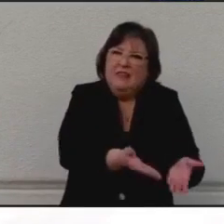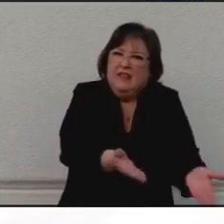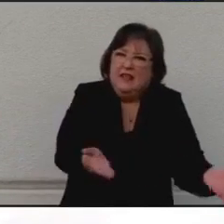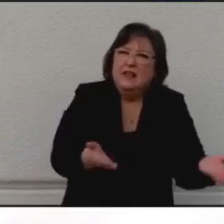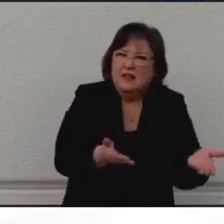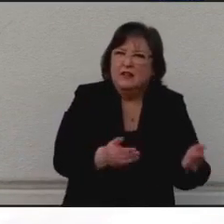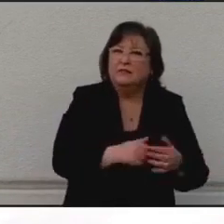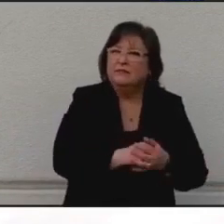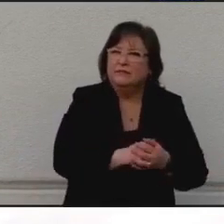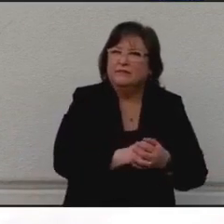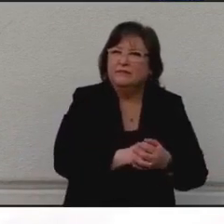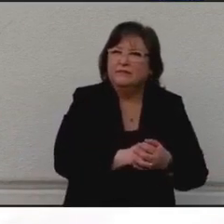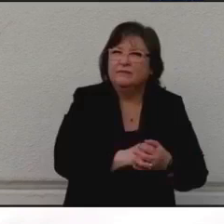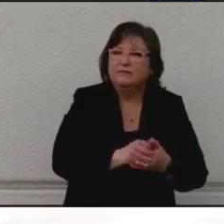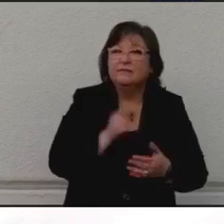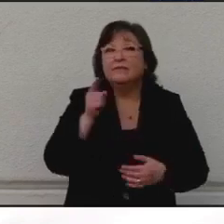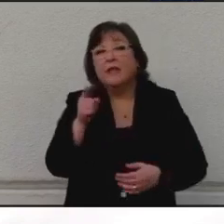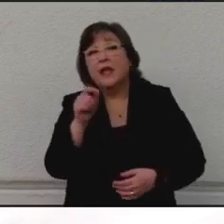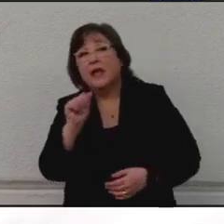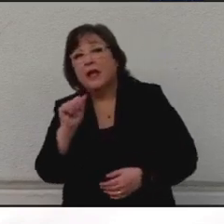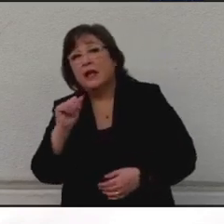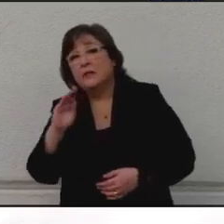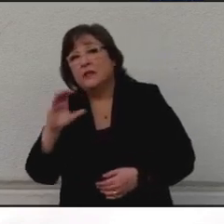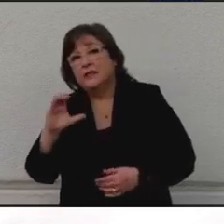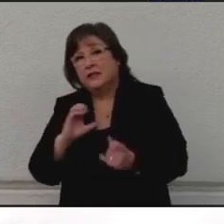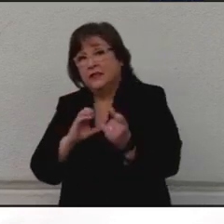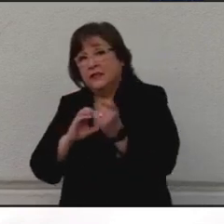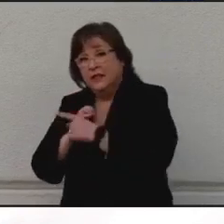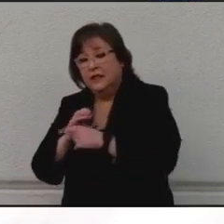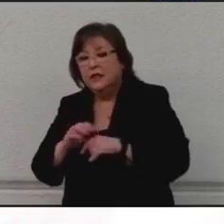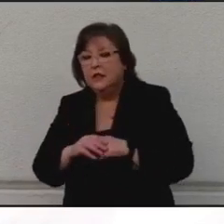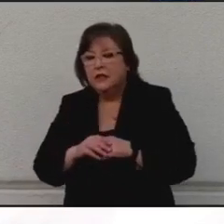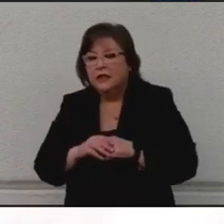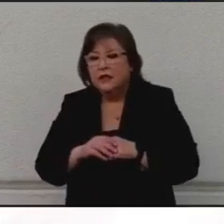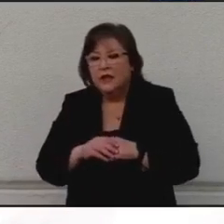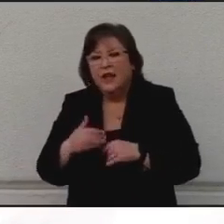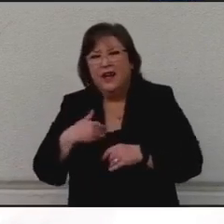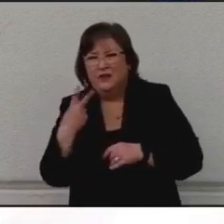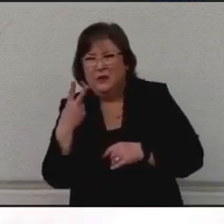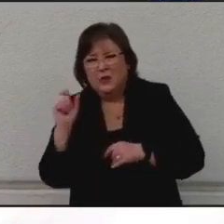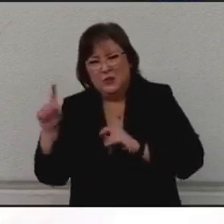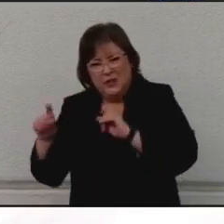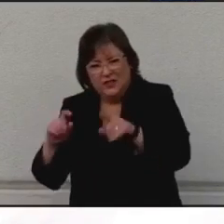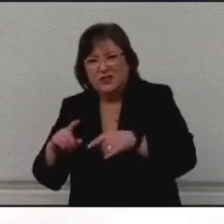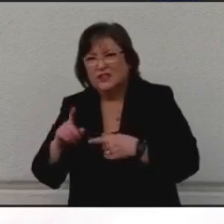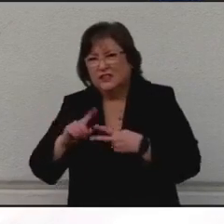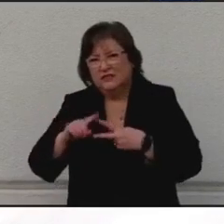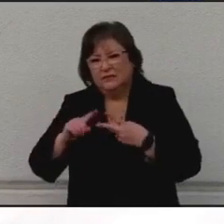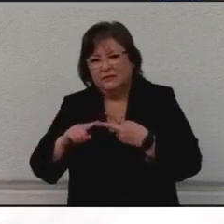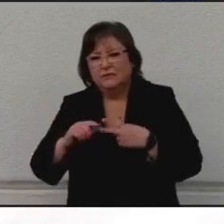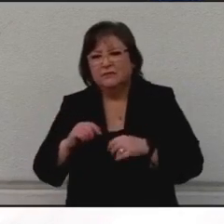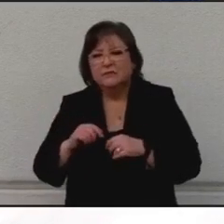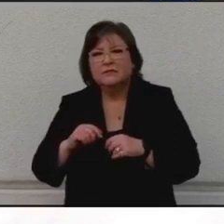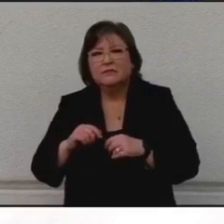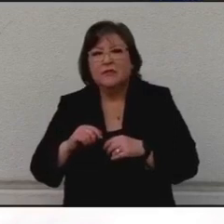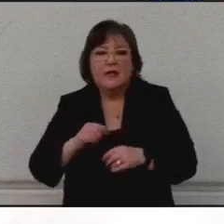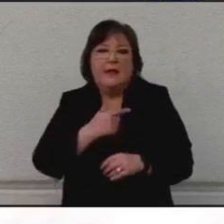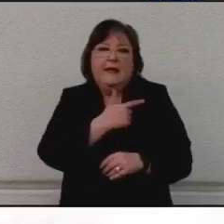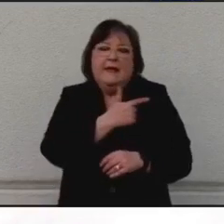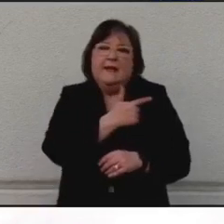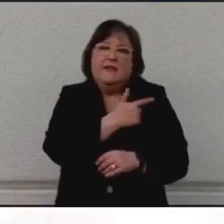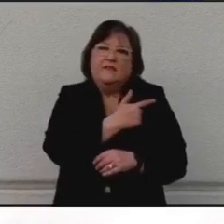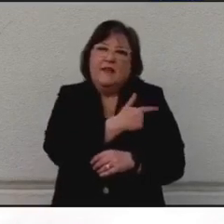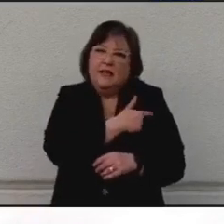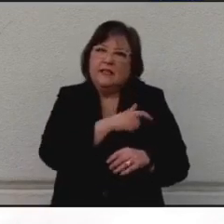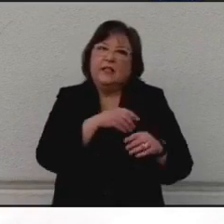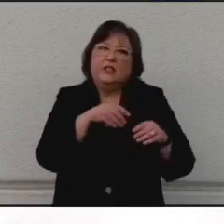Of course, this is being called because of the distribution of vaccine concern for a while has been the